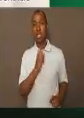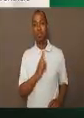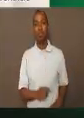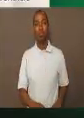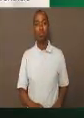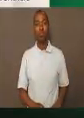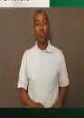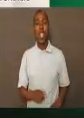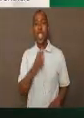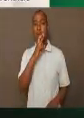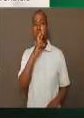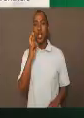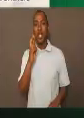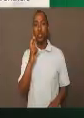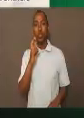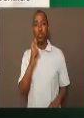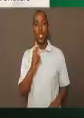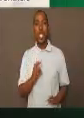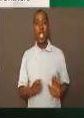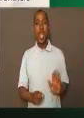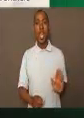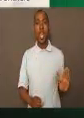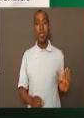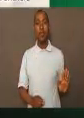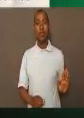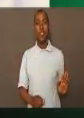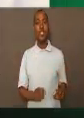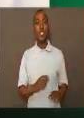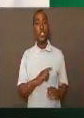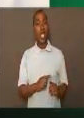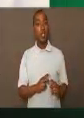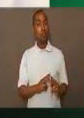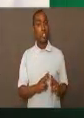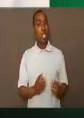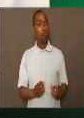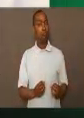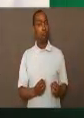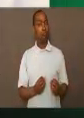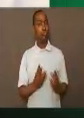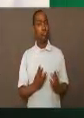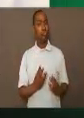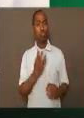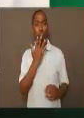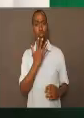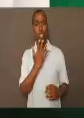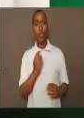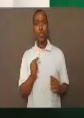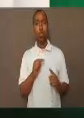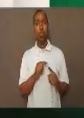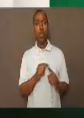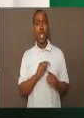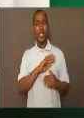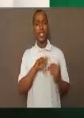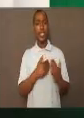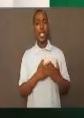This is because the left side is responsible for pumping blood to the